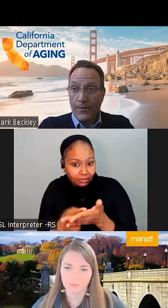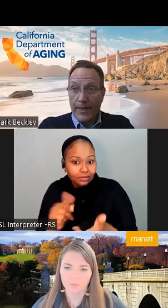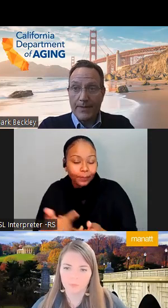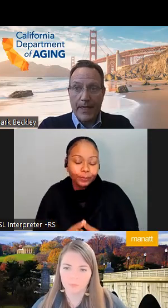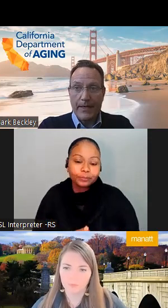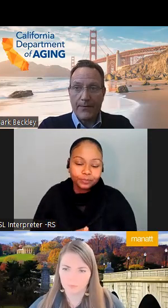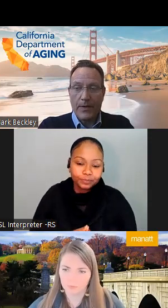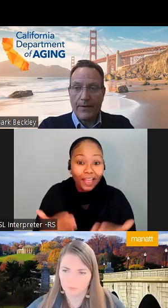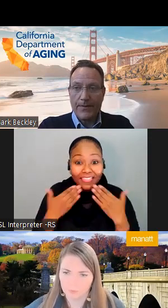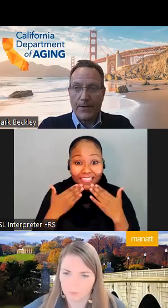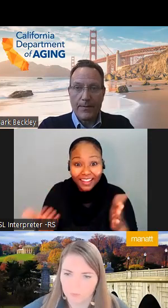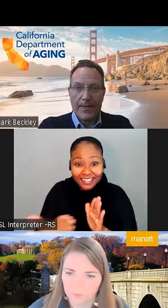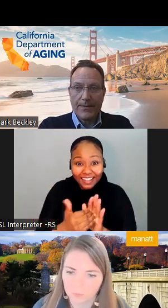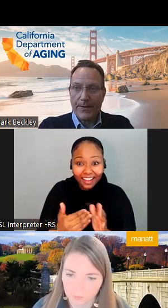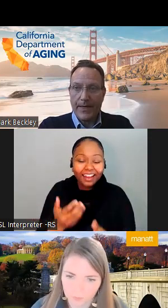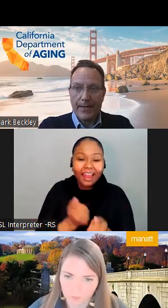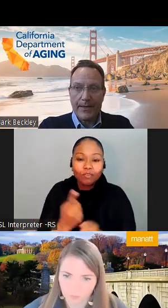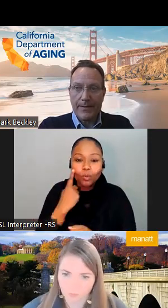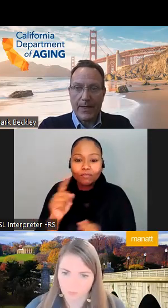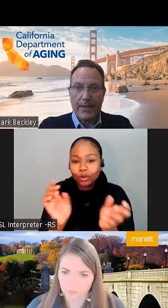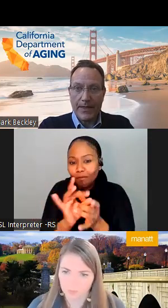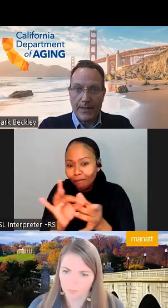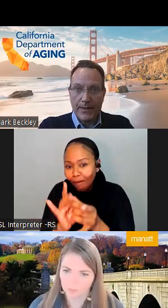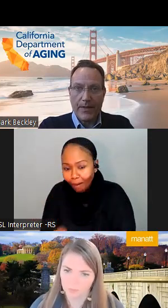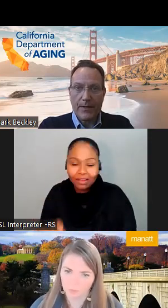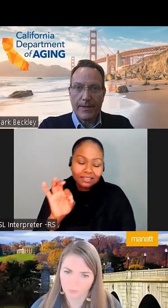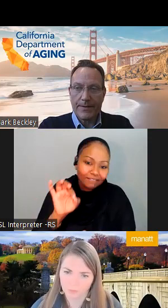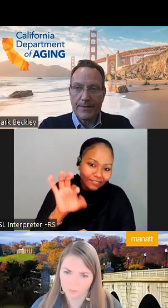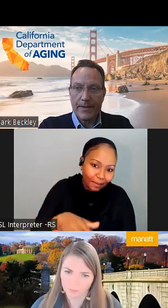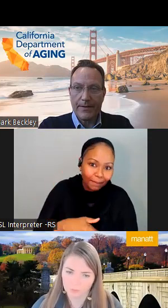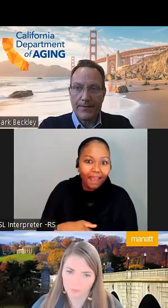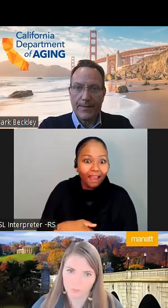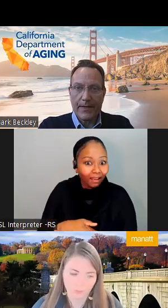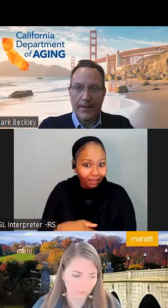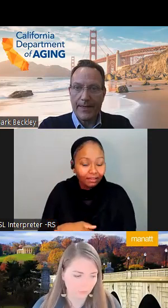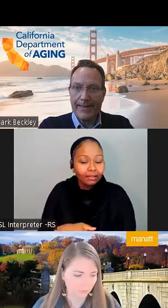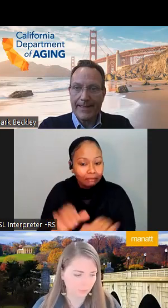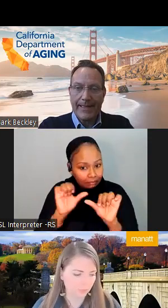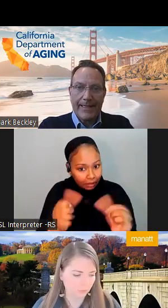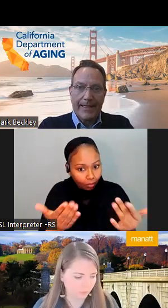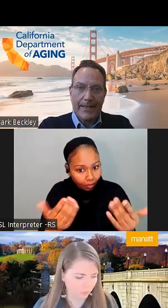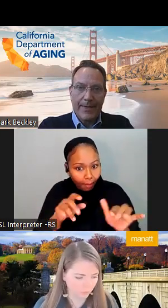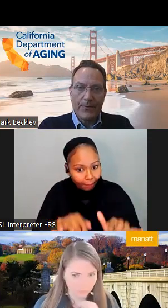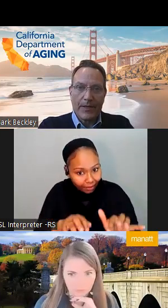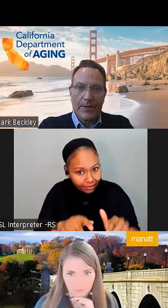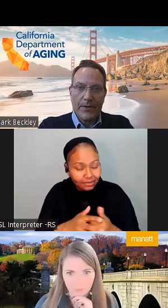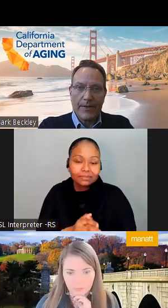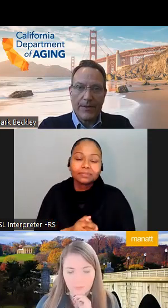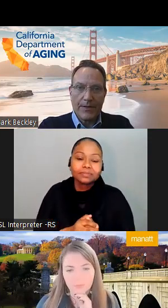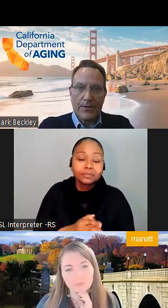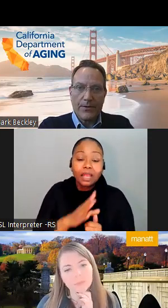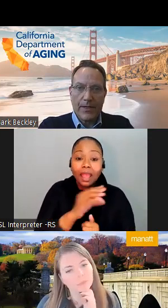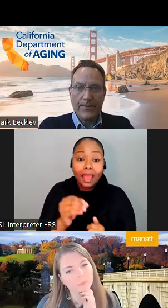Okay, well, thanks again, everyone, for your comments, feedback. Like I say, keep the comments and the feedback coming. And we're going to